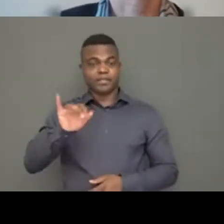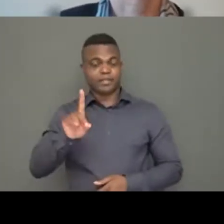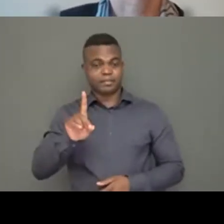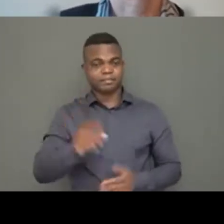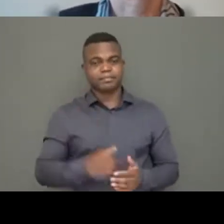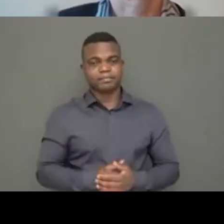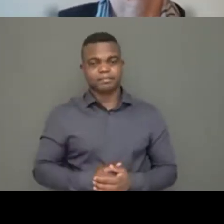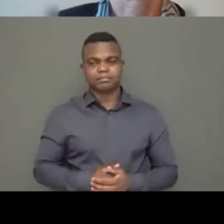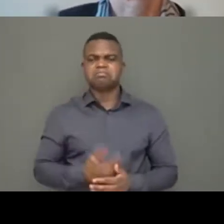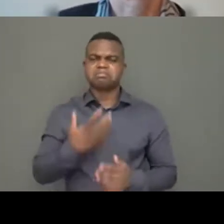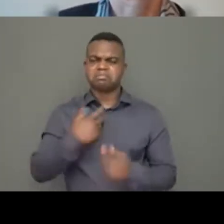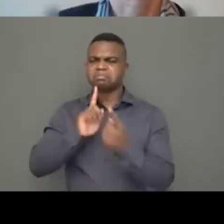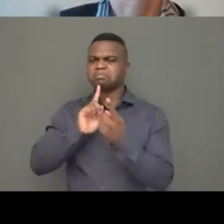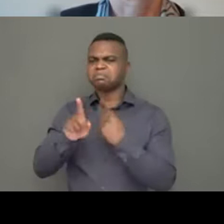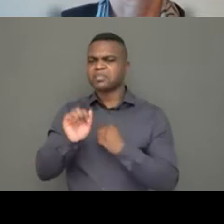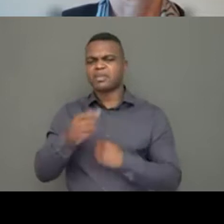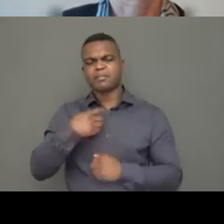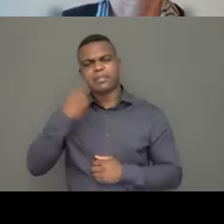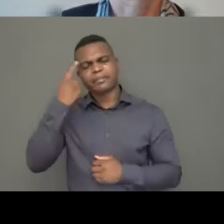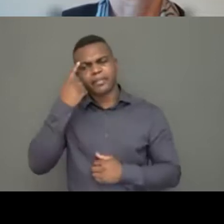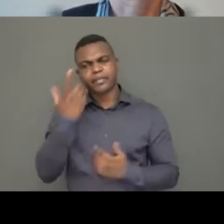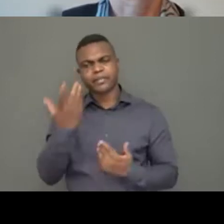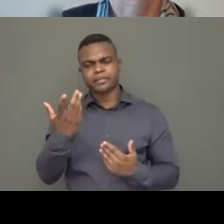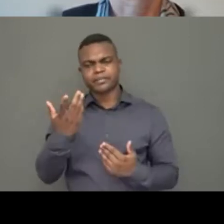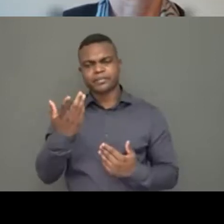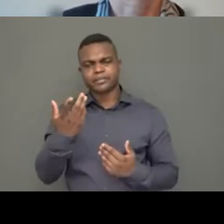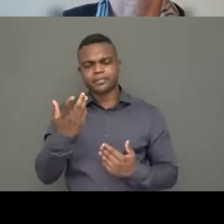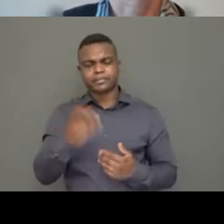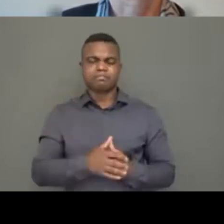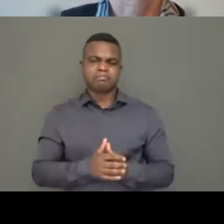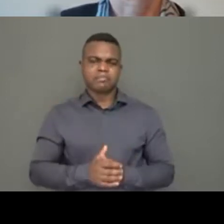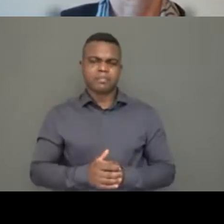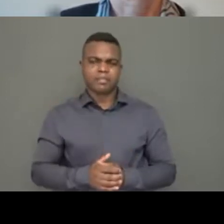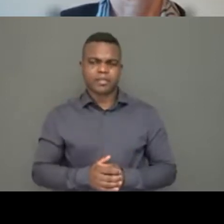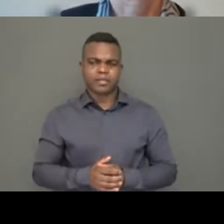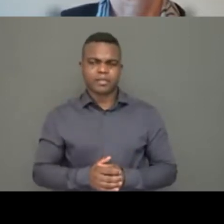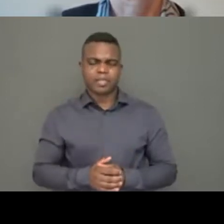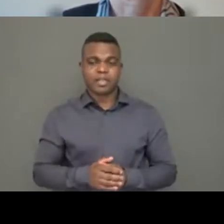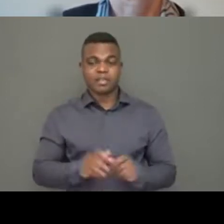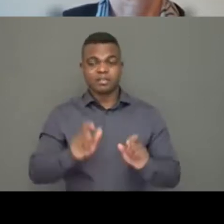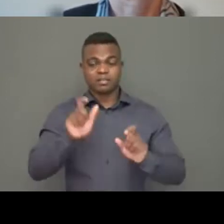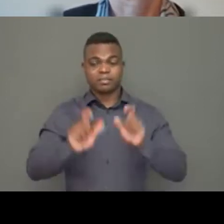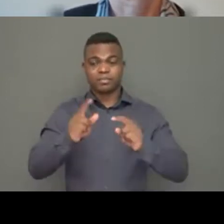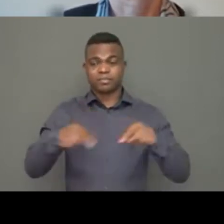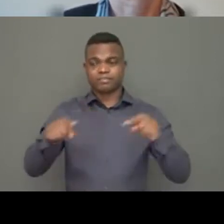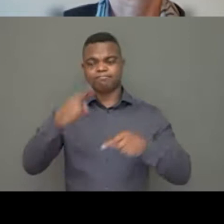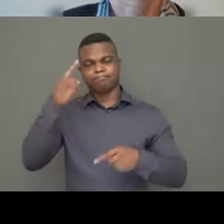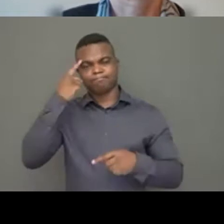the notion that there is a kind of established commitment toward inclusion